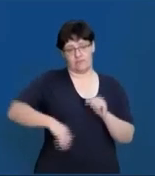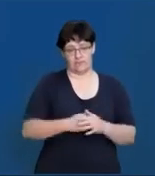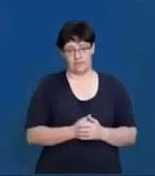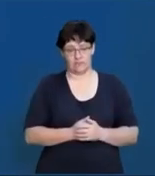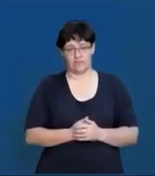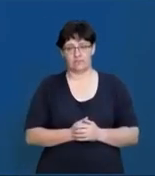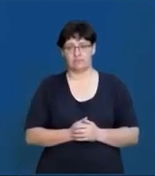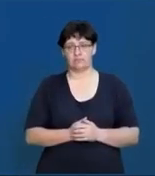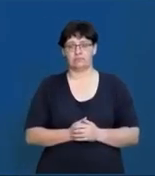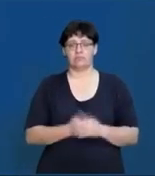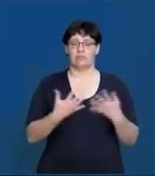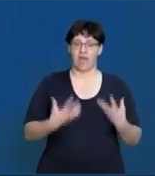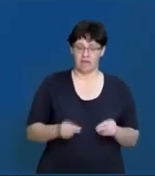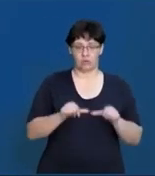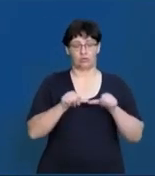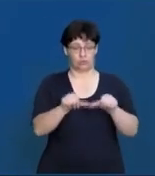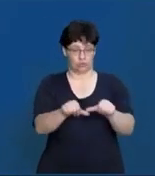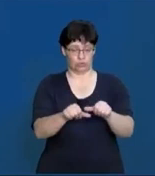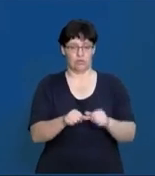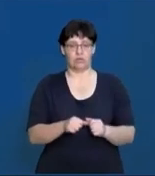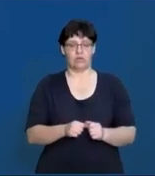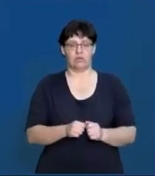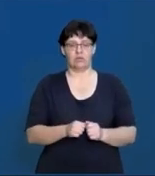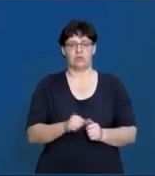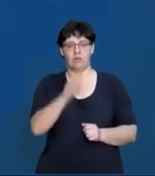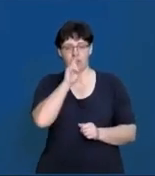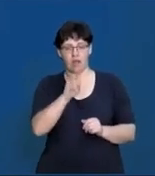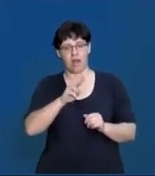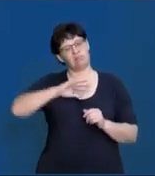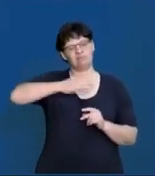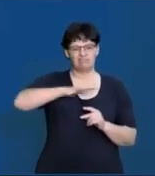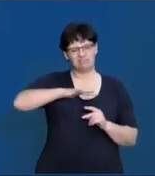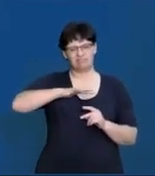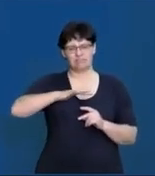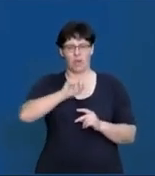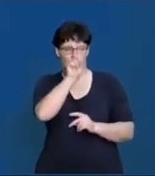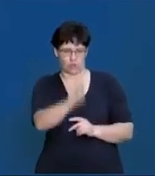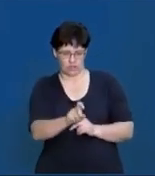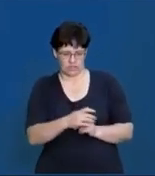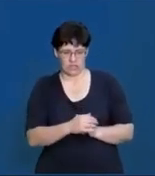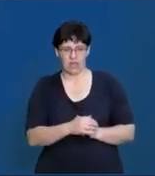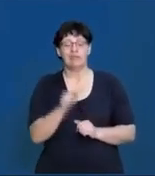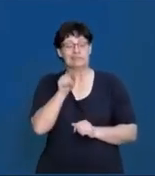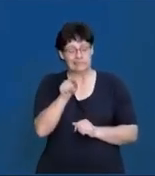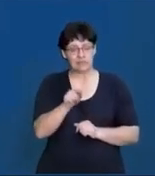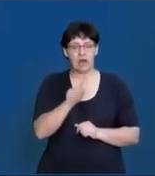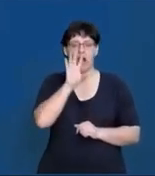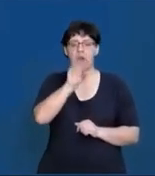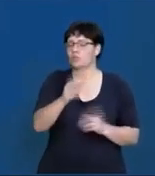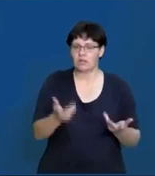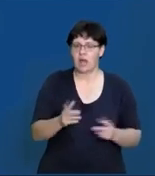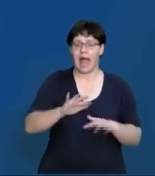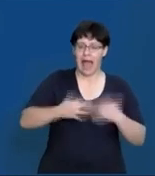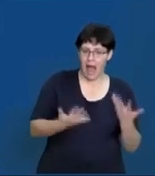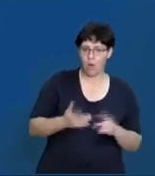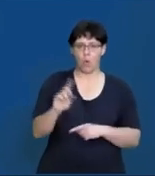rest. Right? And then we continue, we look at the mid-cognitive level questions. These are the type of questions that ask